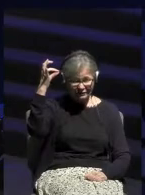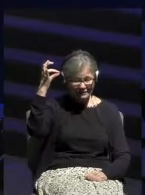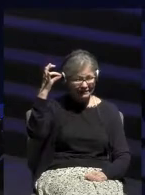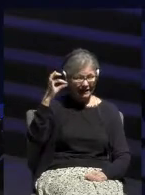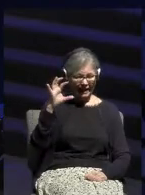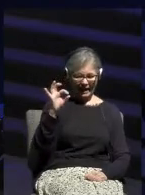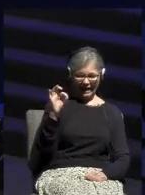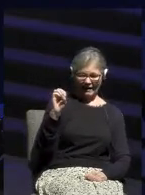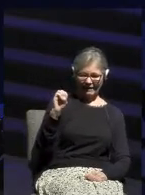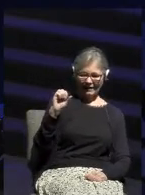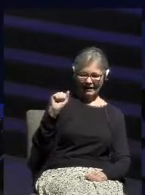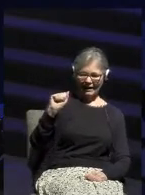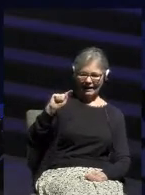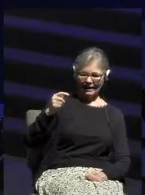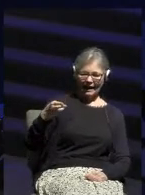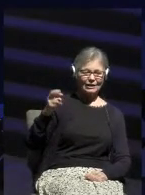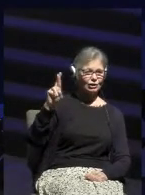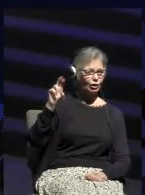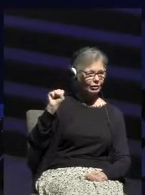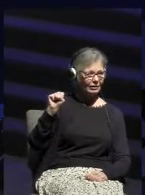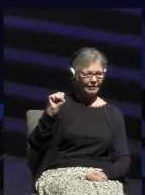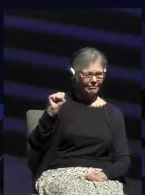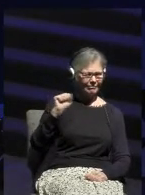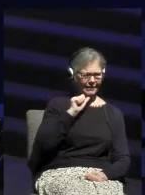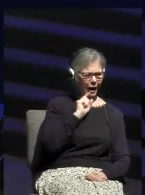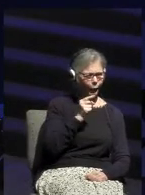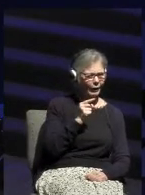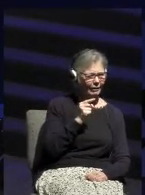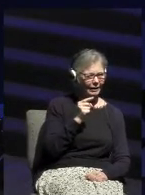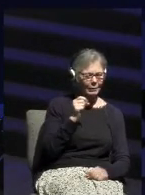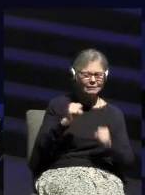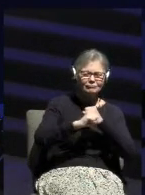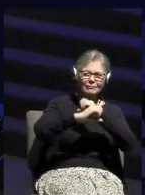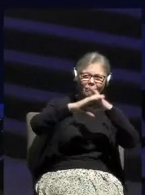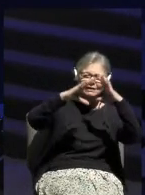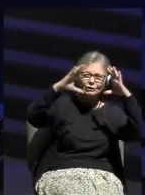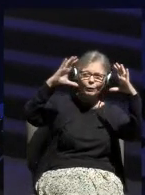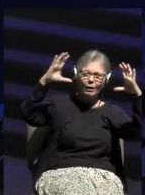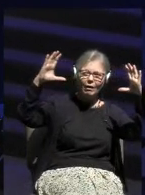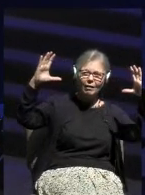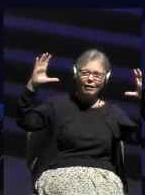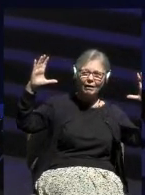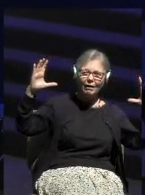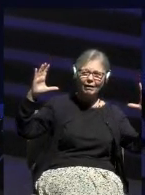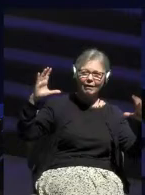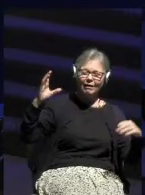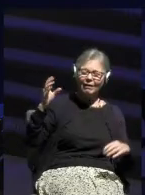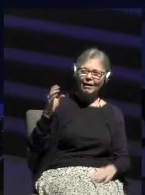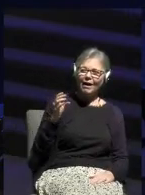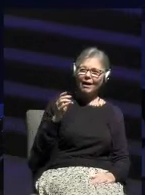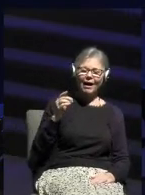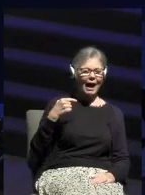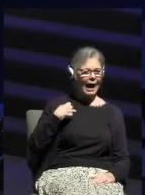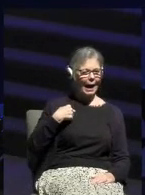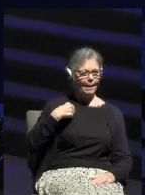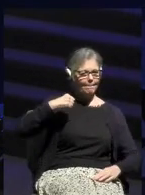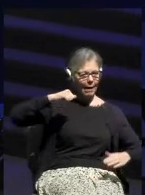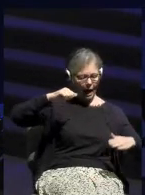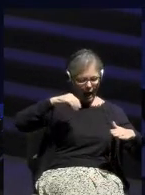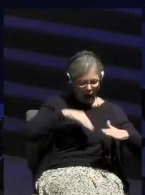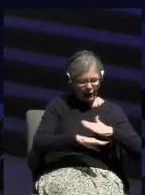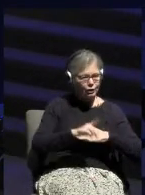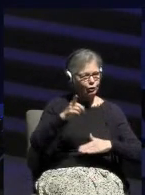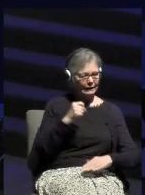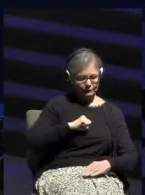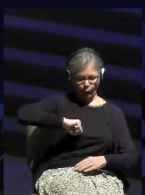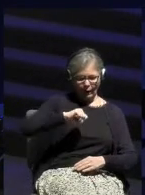Right? It's a literary device so that we can totally understand. We get this visual image. Under His wings